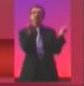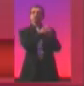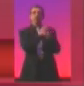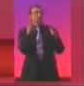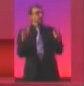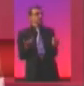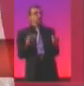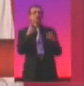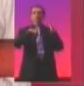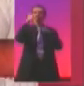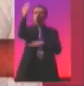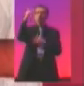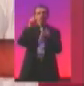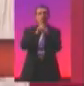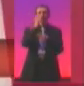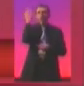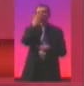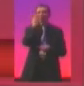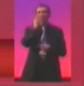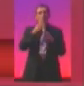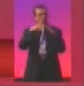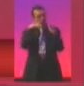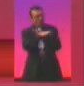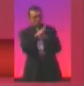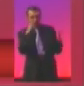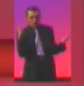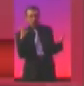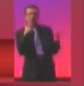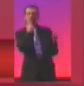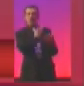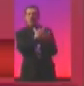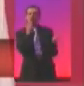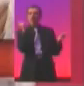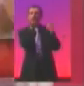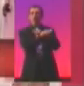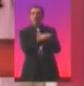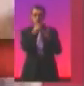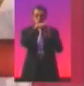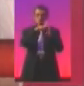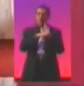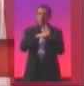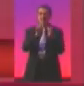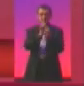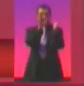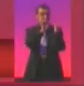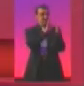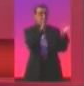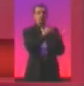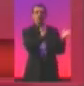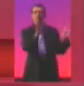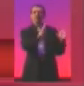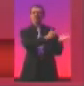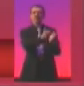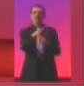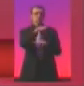north in Britain. The school, frankly, is transformed when you go into it. So let's have a manifesto that liberates the best in the public sector to